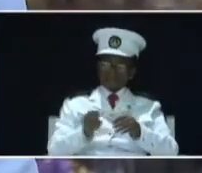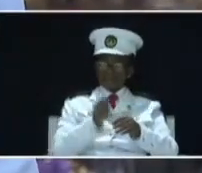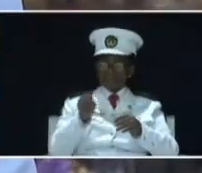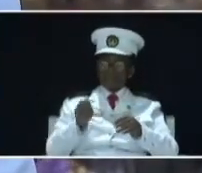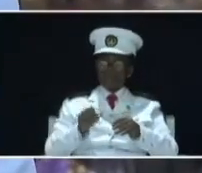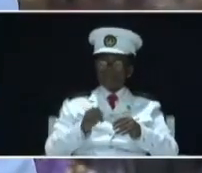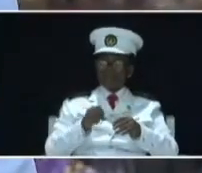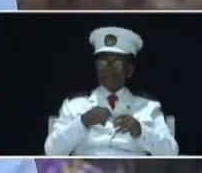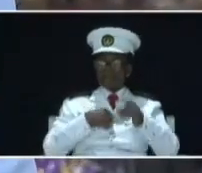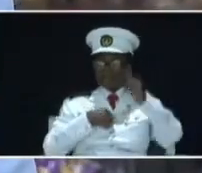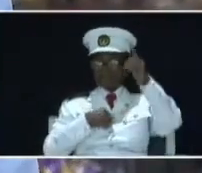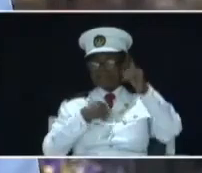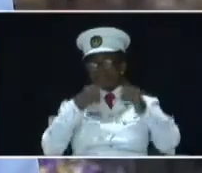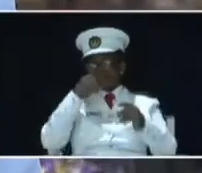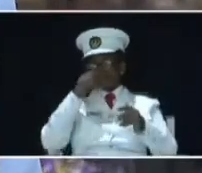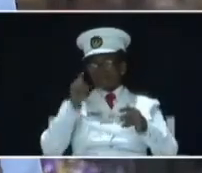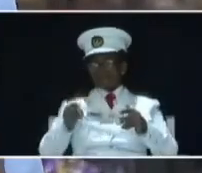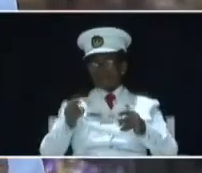Whatsoever